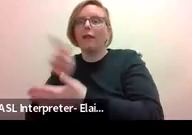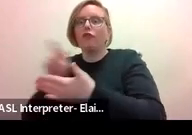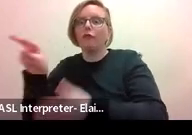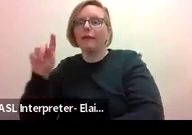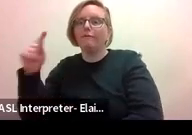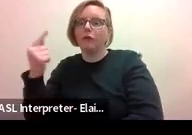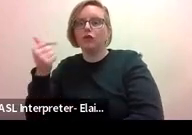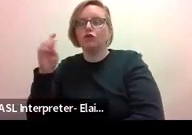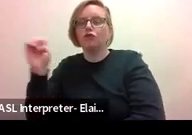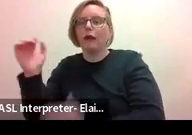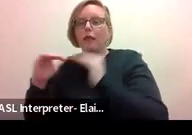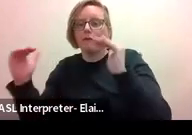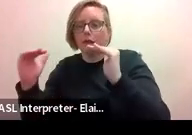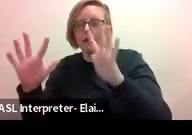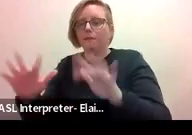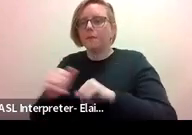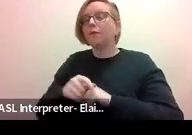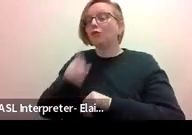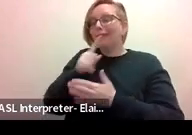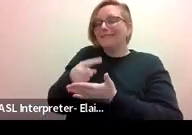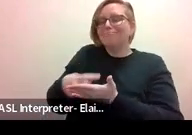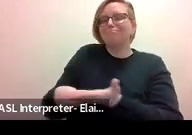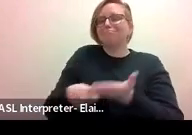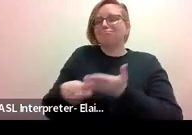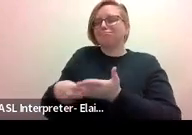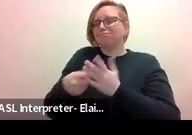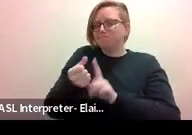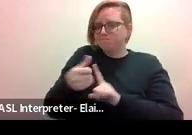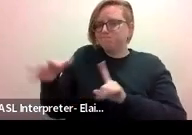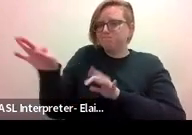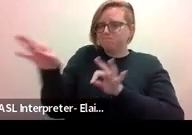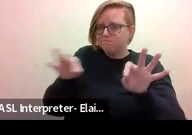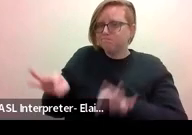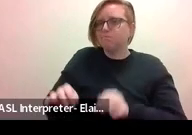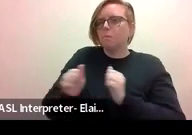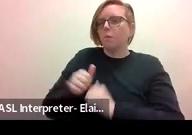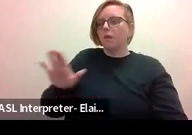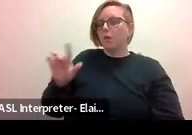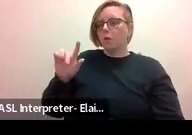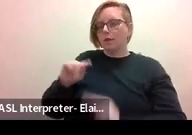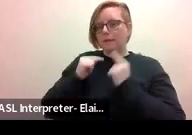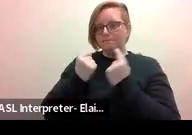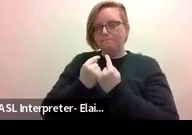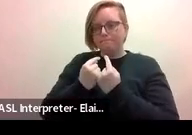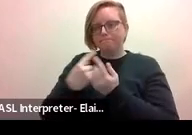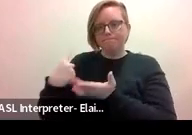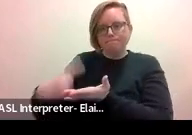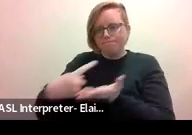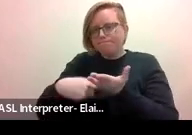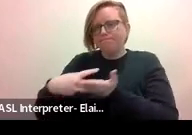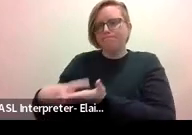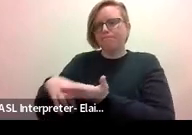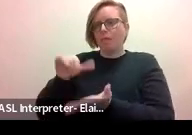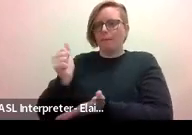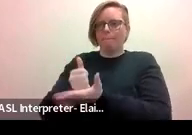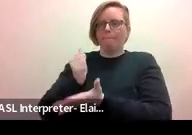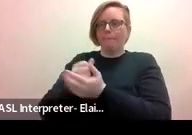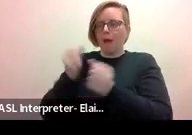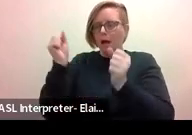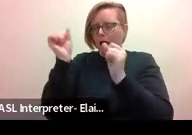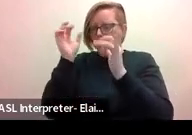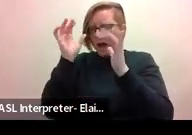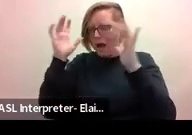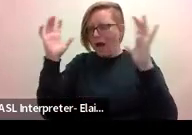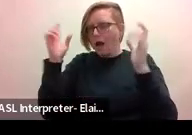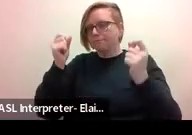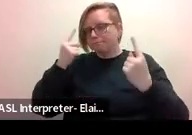Work with your team to figure this out, right? Really talk it out. What helped me, and I think all of us on this team